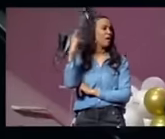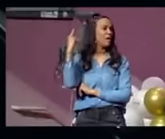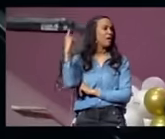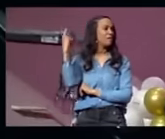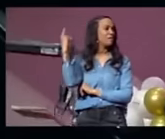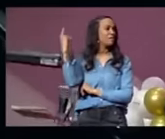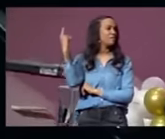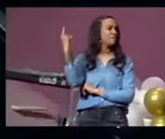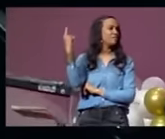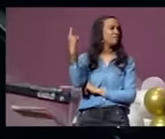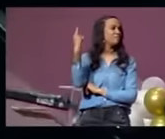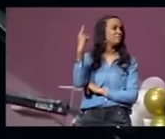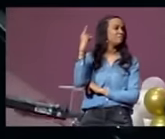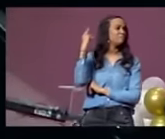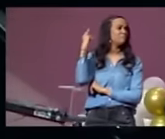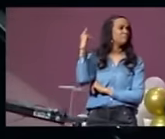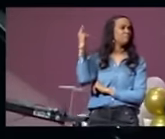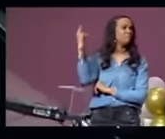times.